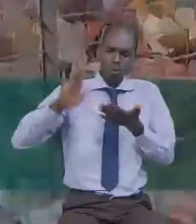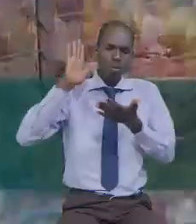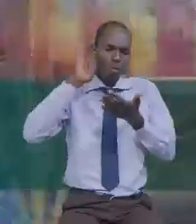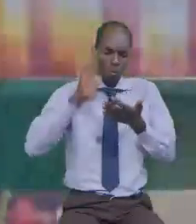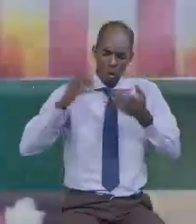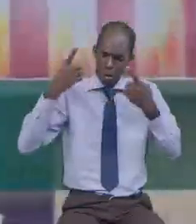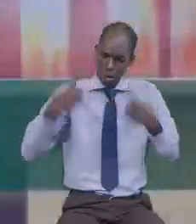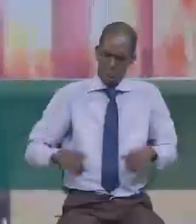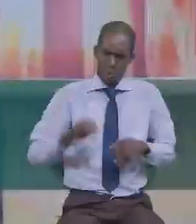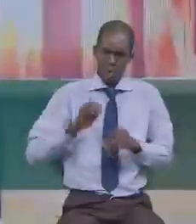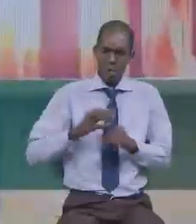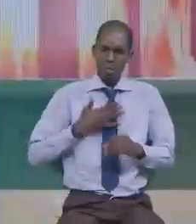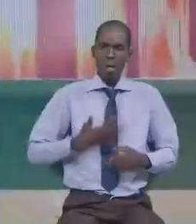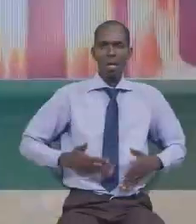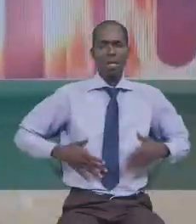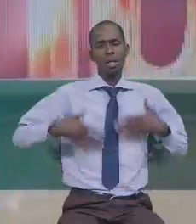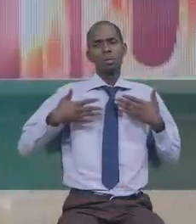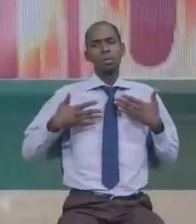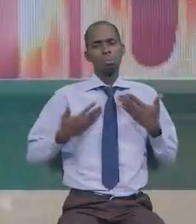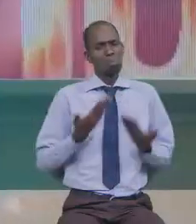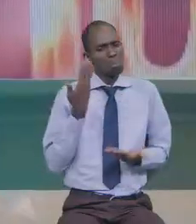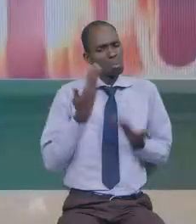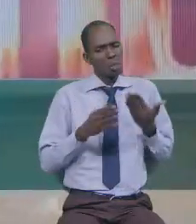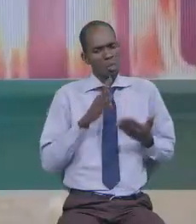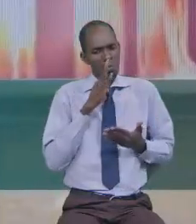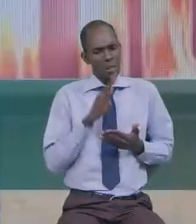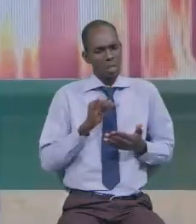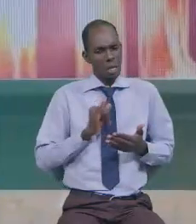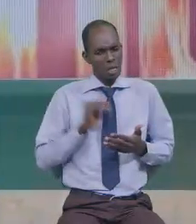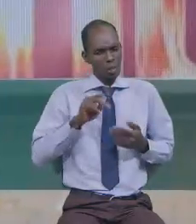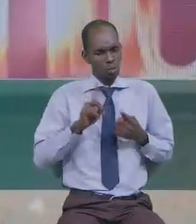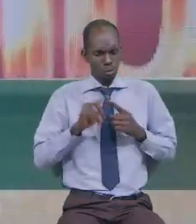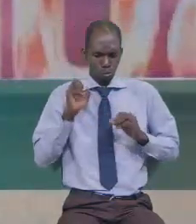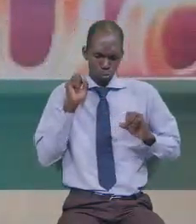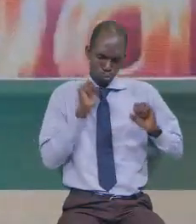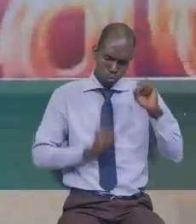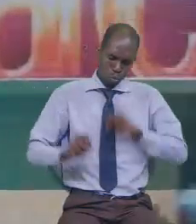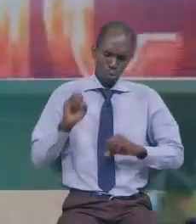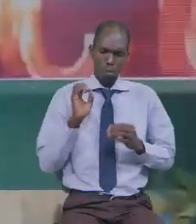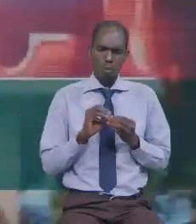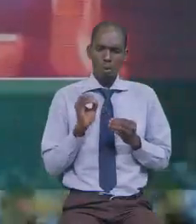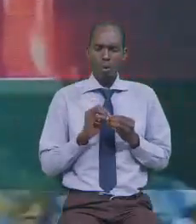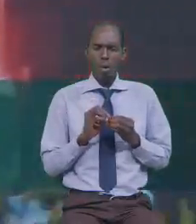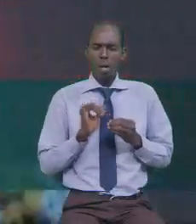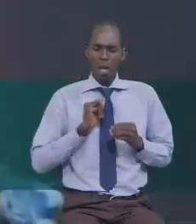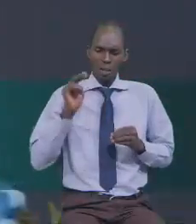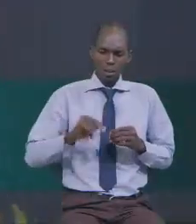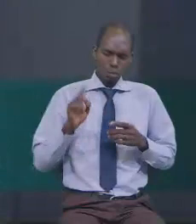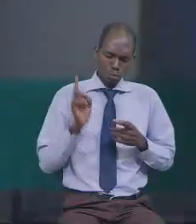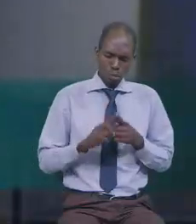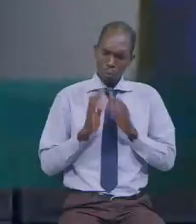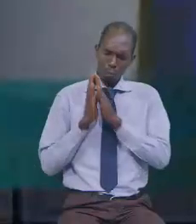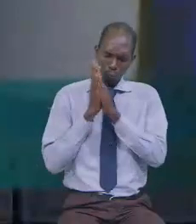I struggle more. Maybe I supplicate more. Maybe I surrender more. Maybe